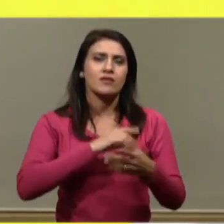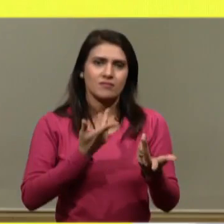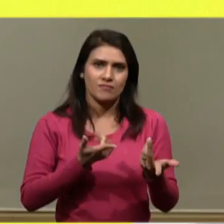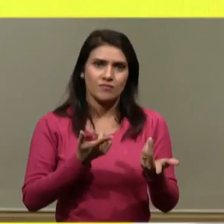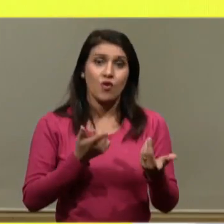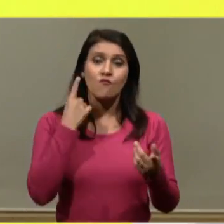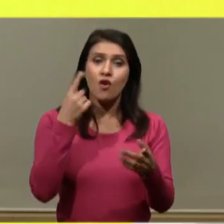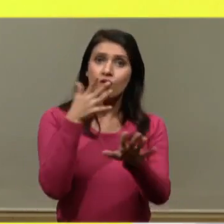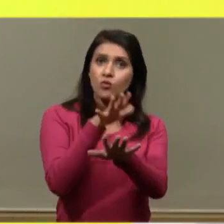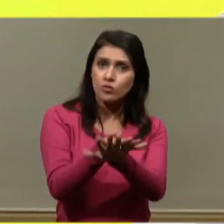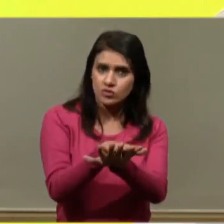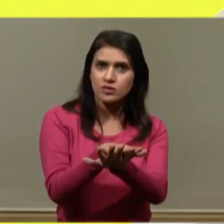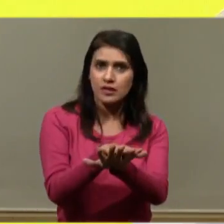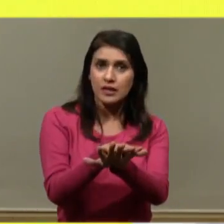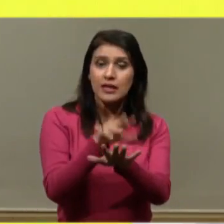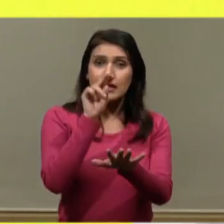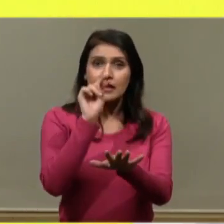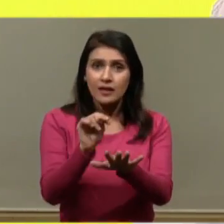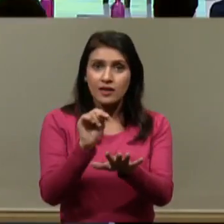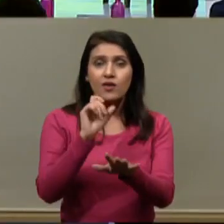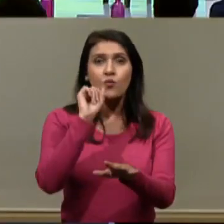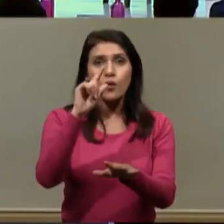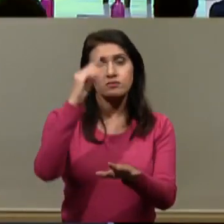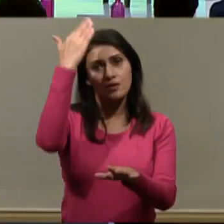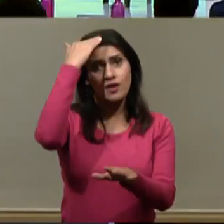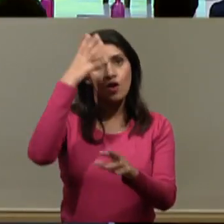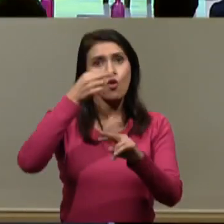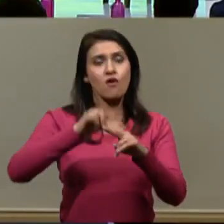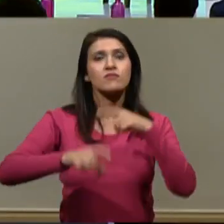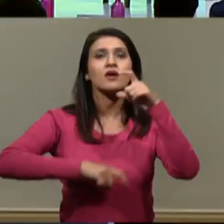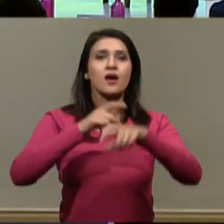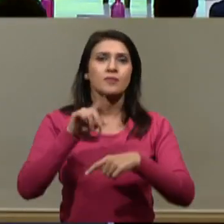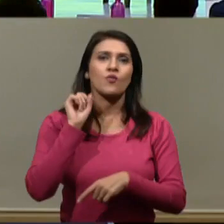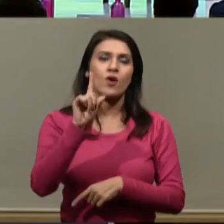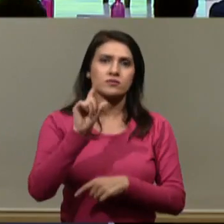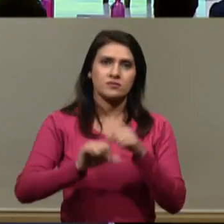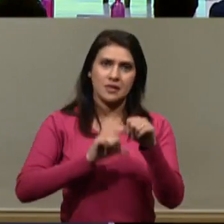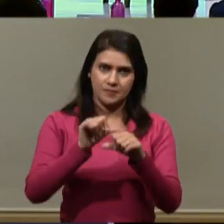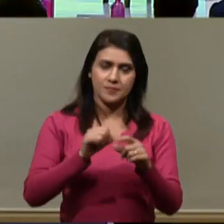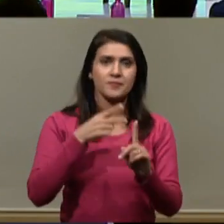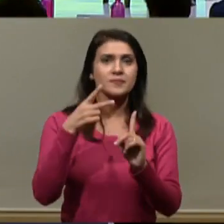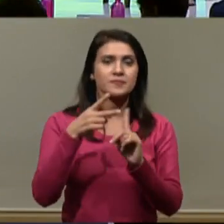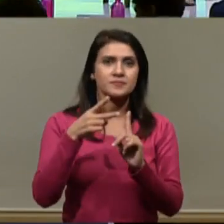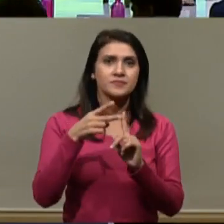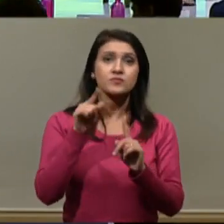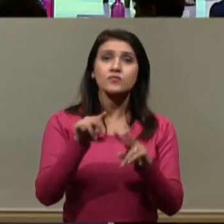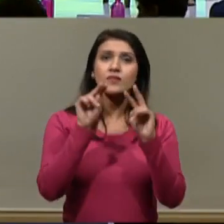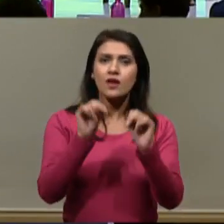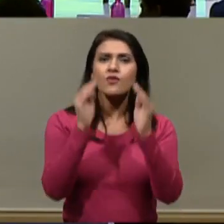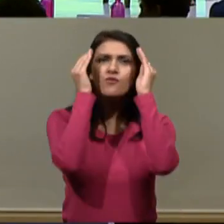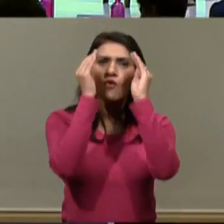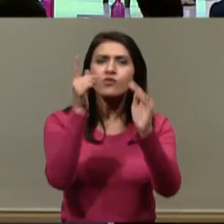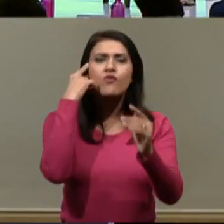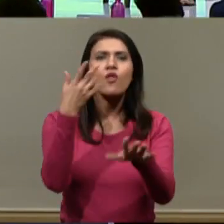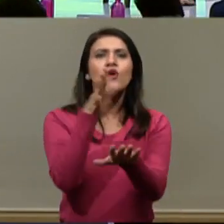go for inclusion must come in at the head of the company and then get cascaded through. That's the first step. The second step is you need someone to focus on